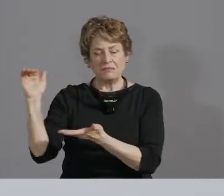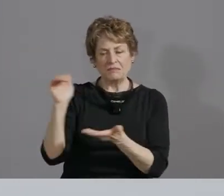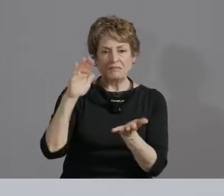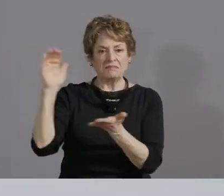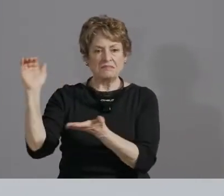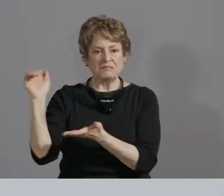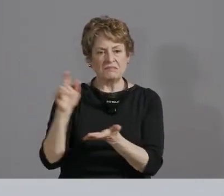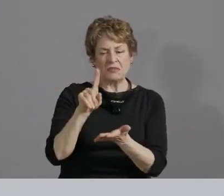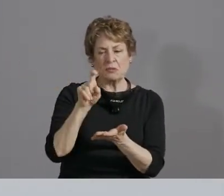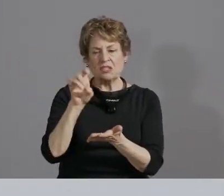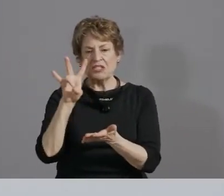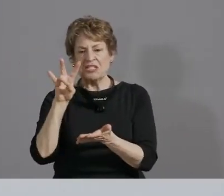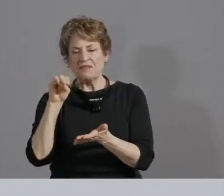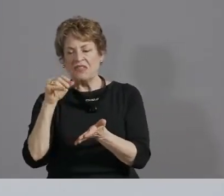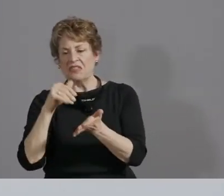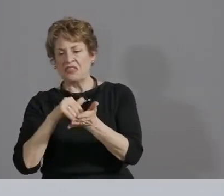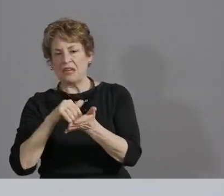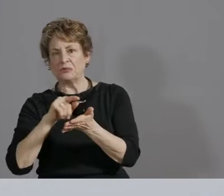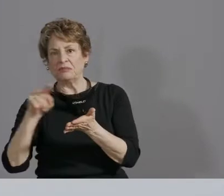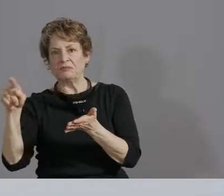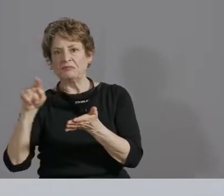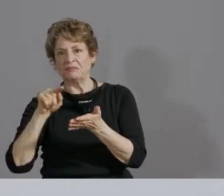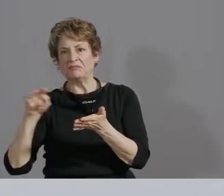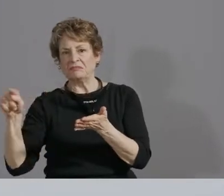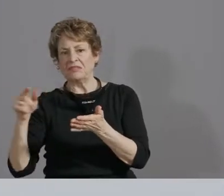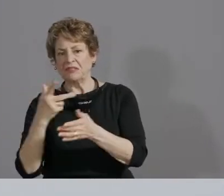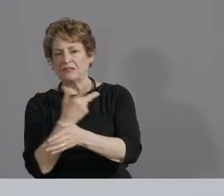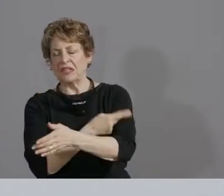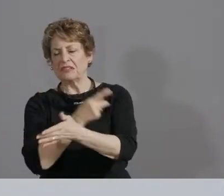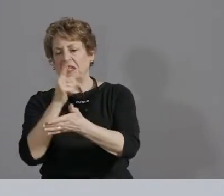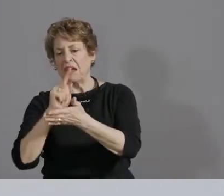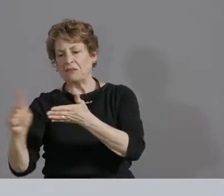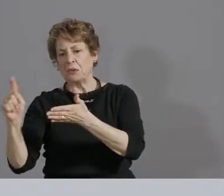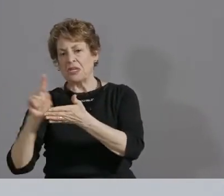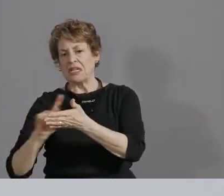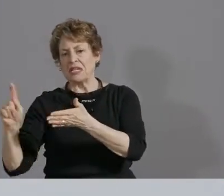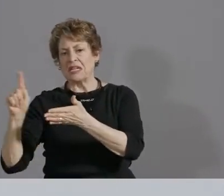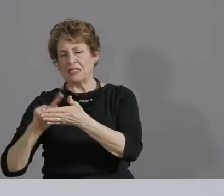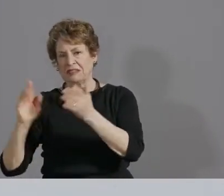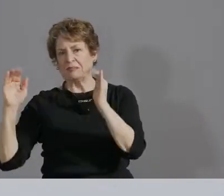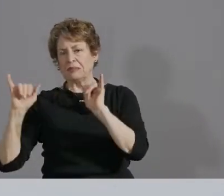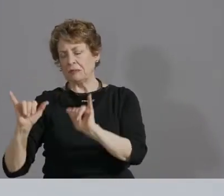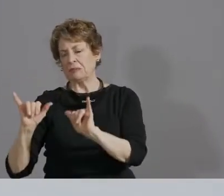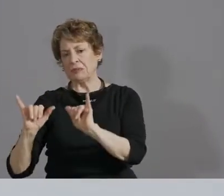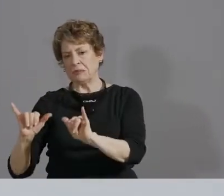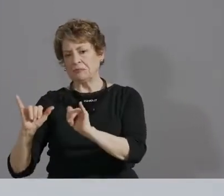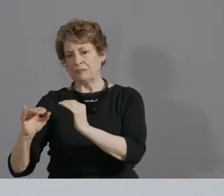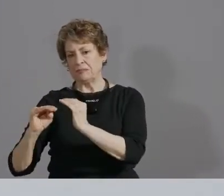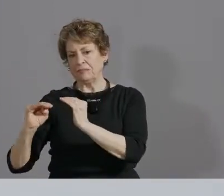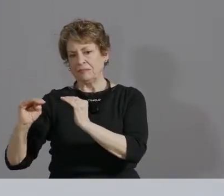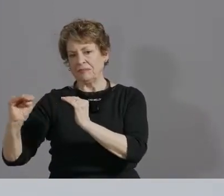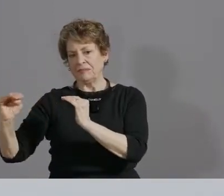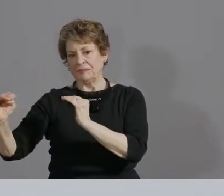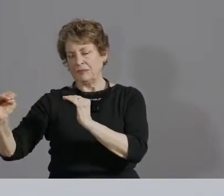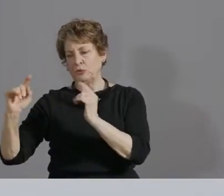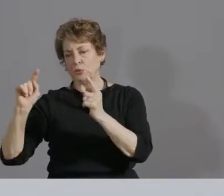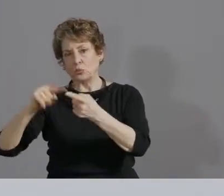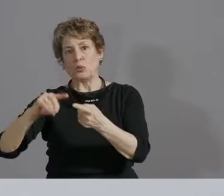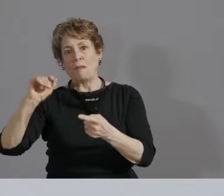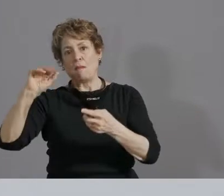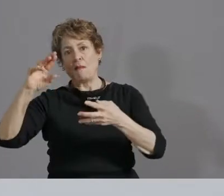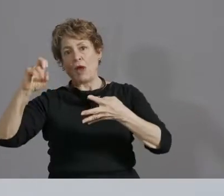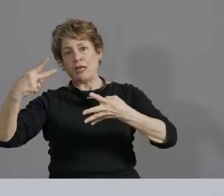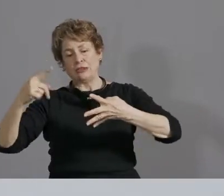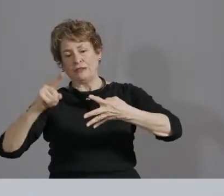170,000 doses that we've been getting the last couple of weeks. We anticipate that probably until the beginning of March. We did hear that